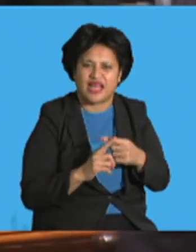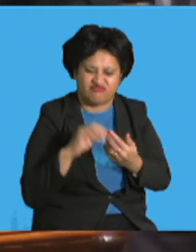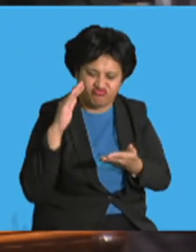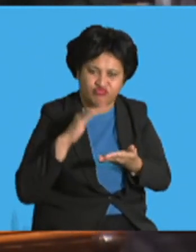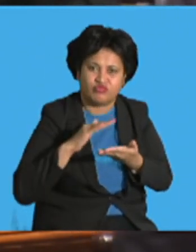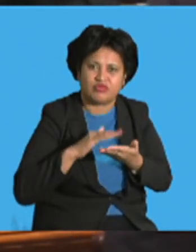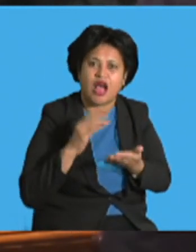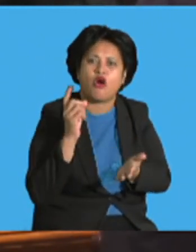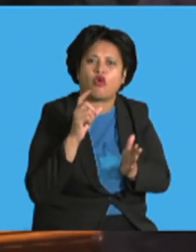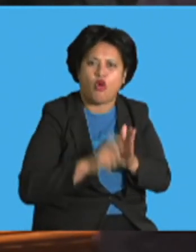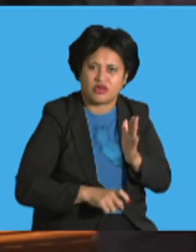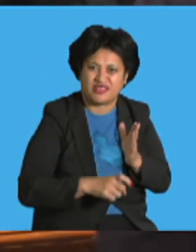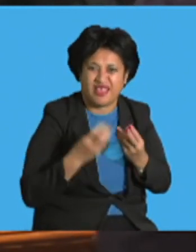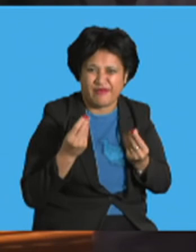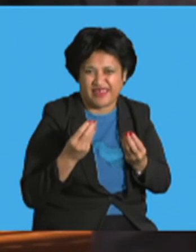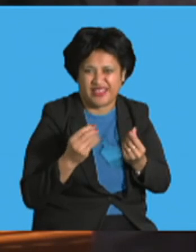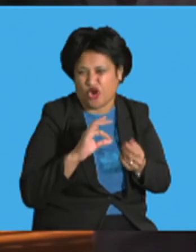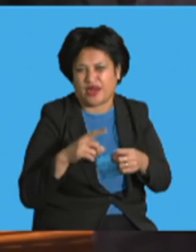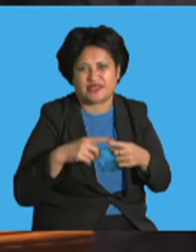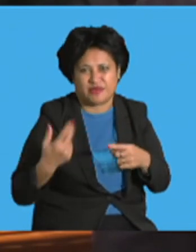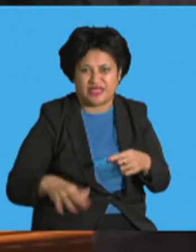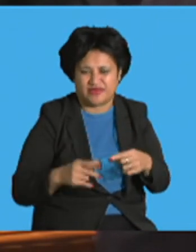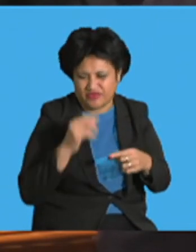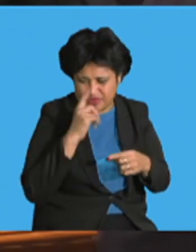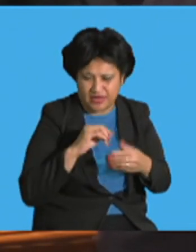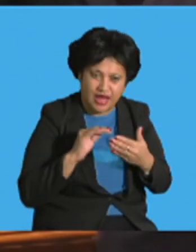well. And I'm thankful that government is continuing to